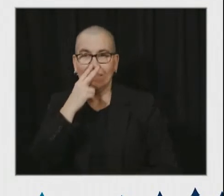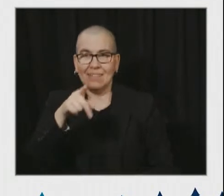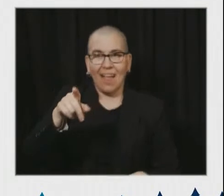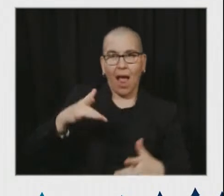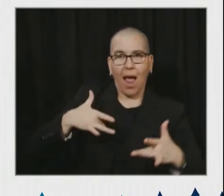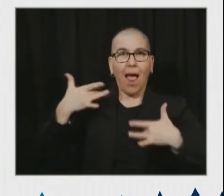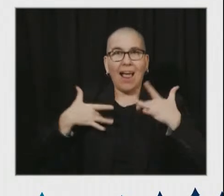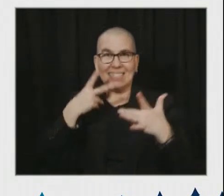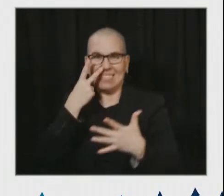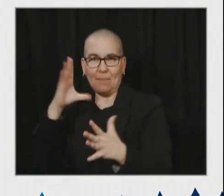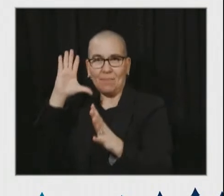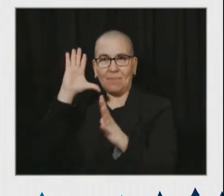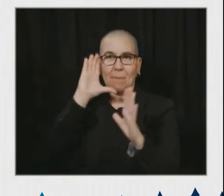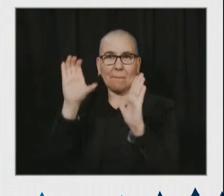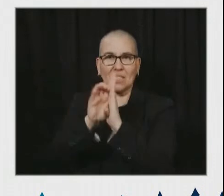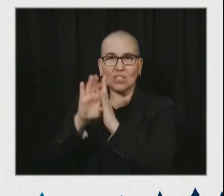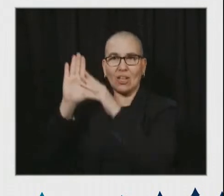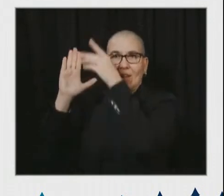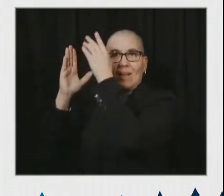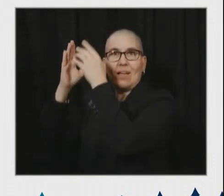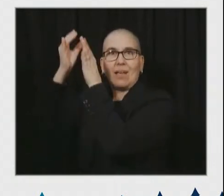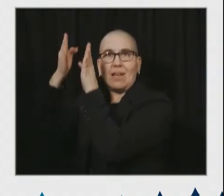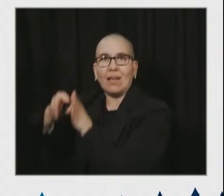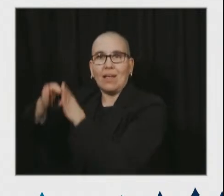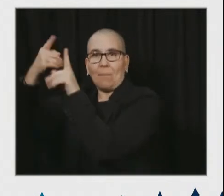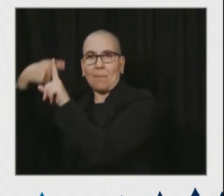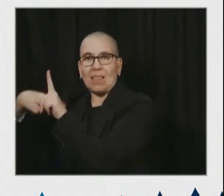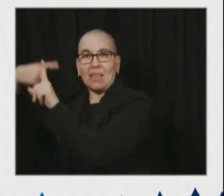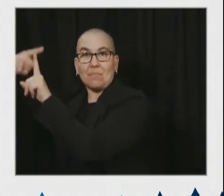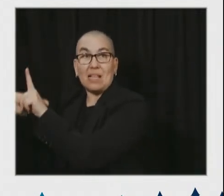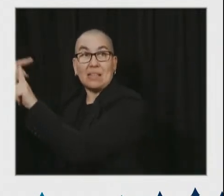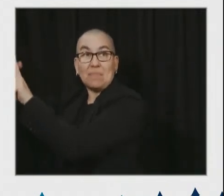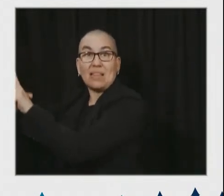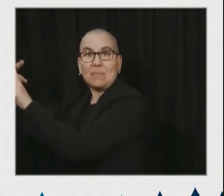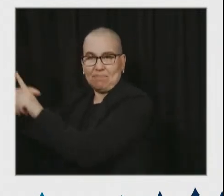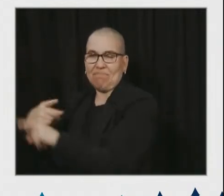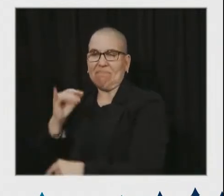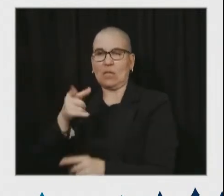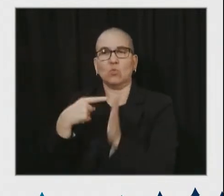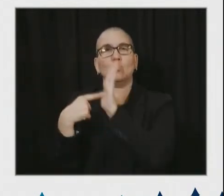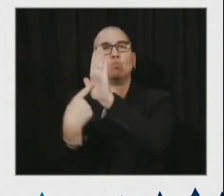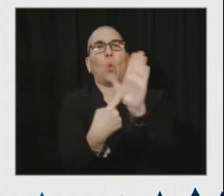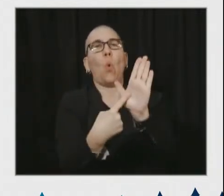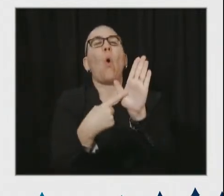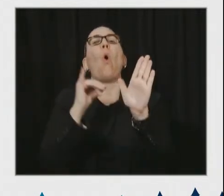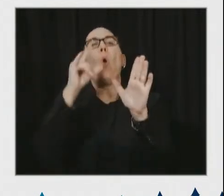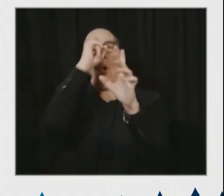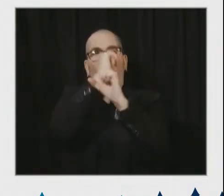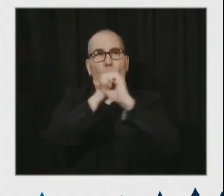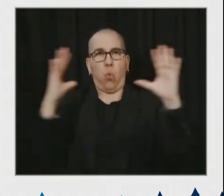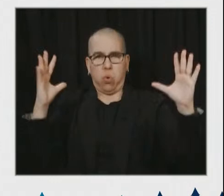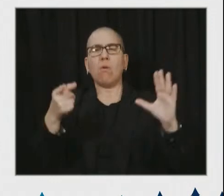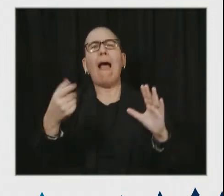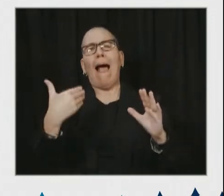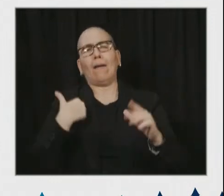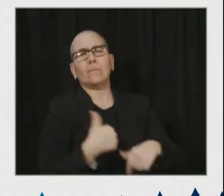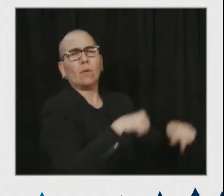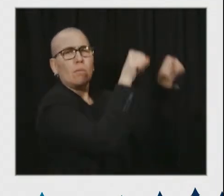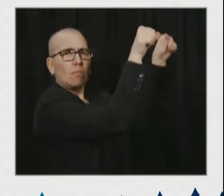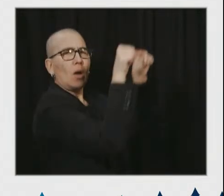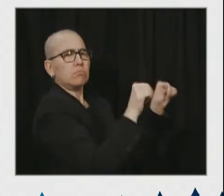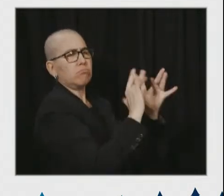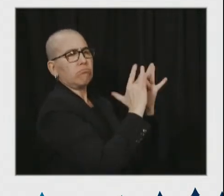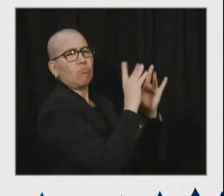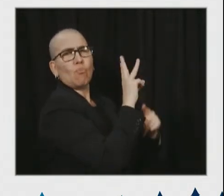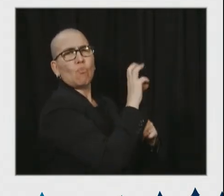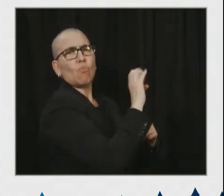a Minnesotan to explain, this is when it's going to be done. And if you look at this, this will be on our website. You see on the